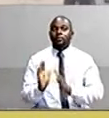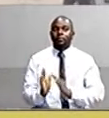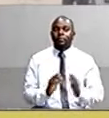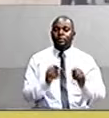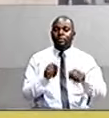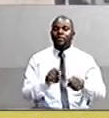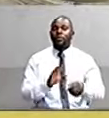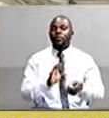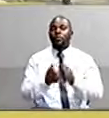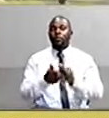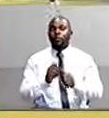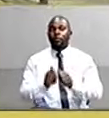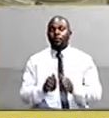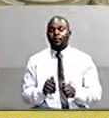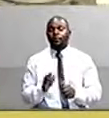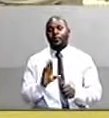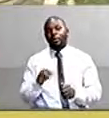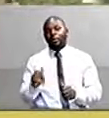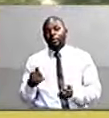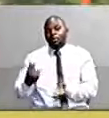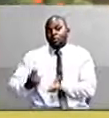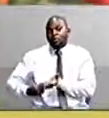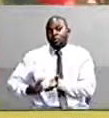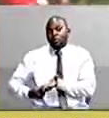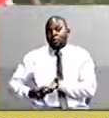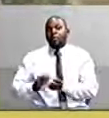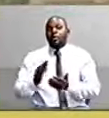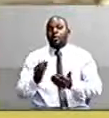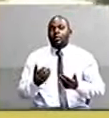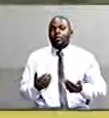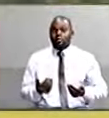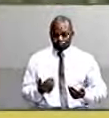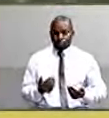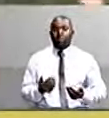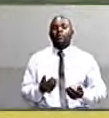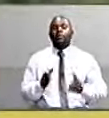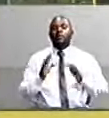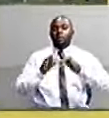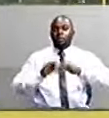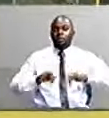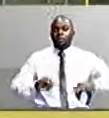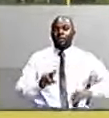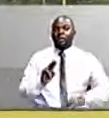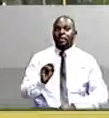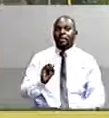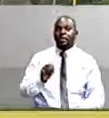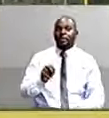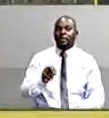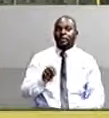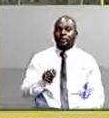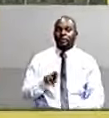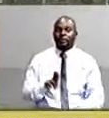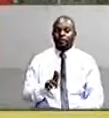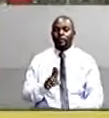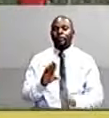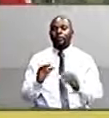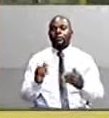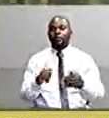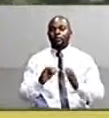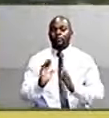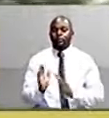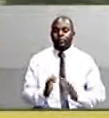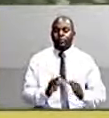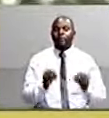match. Their counterparts from Uganda have had a week's residential camp at the Njeru Technical Center, preparing for the game,